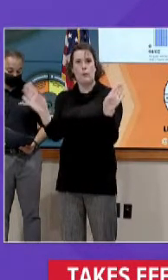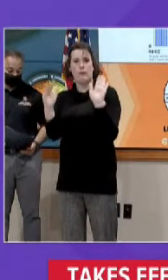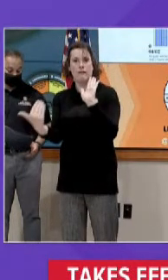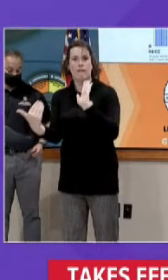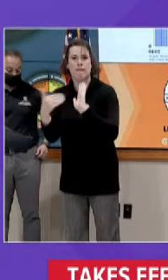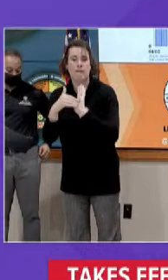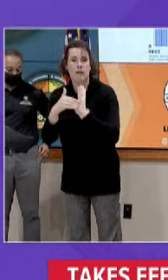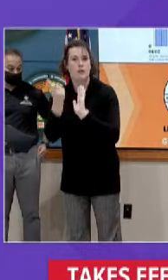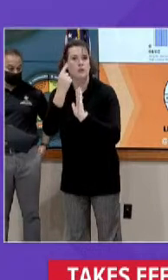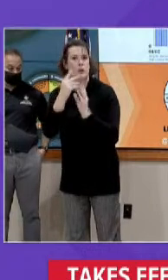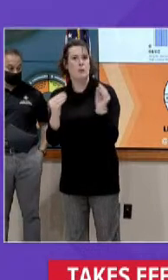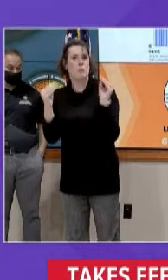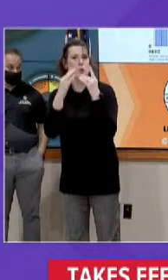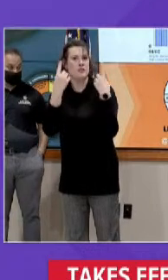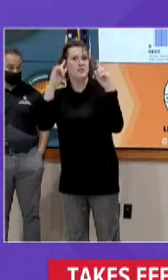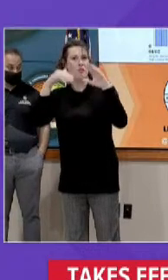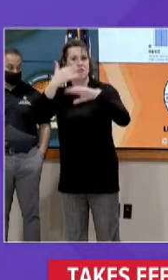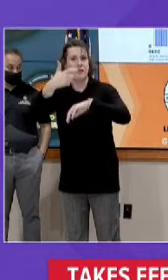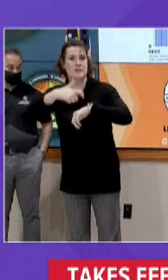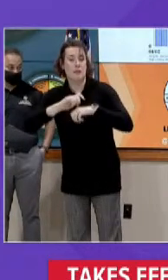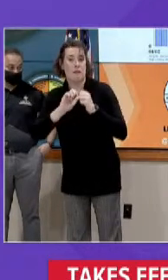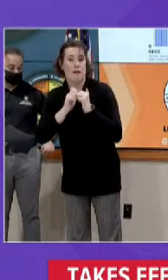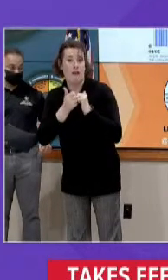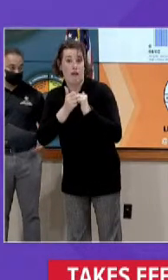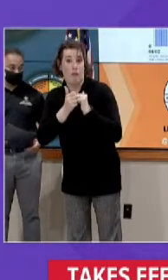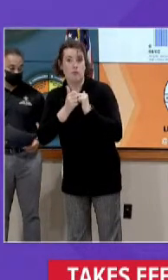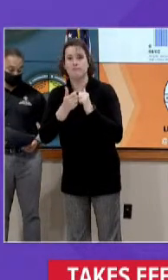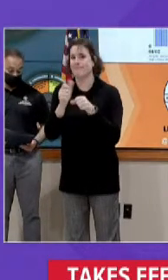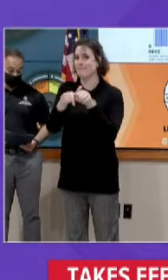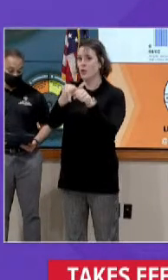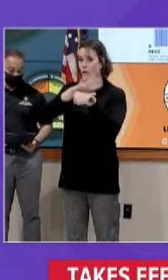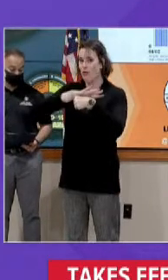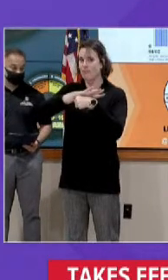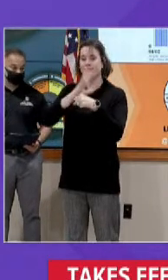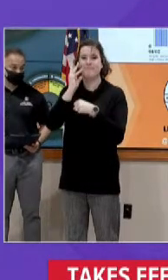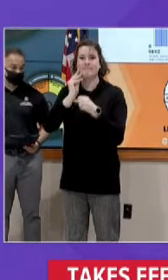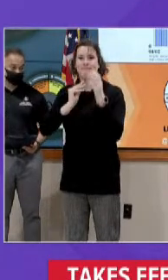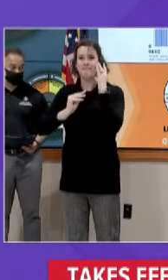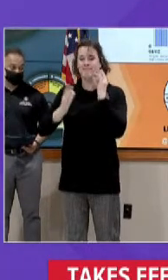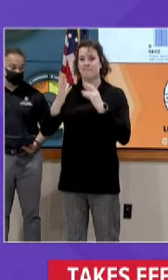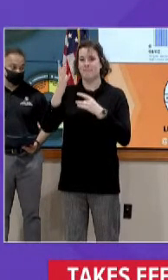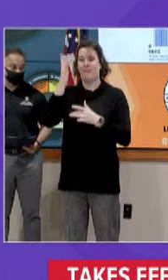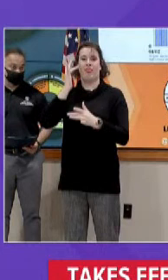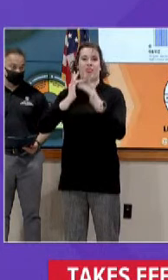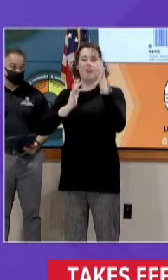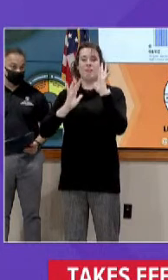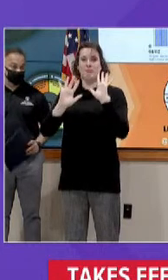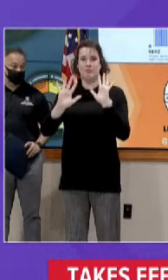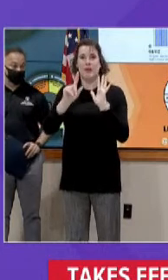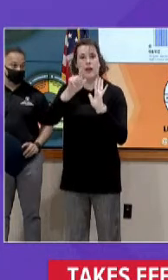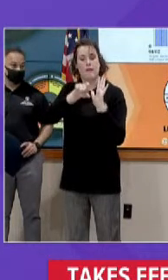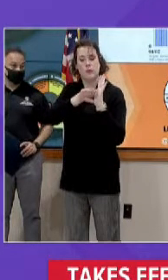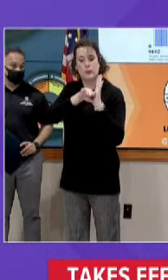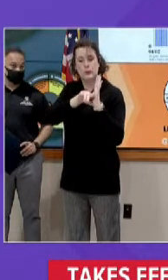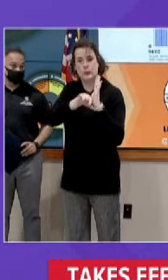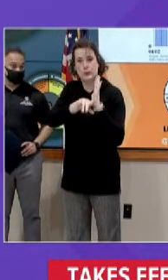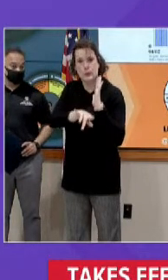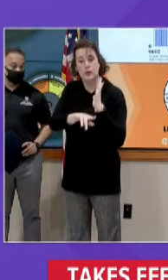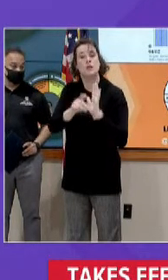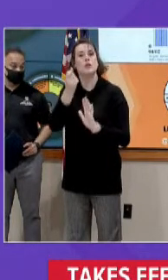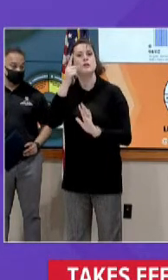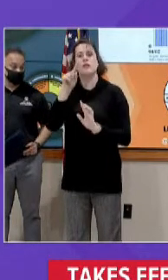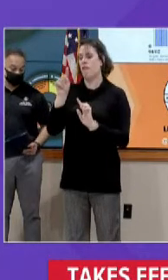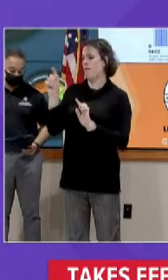way to reopen more successfully is to bring those levels way down. Looking at other communities, not only did they flatten it, but